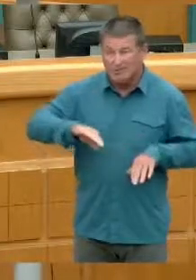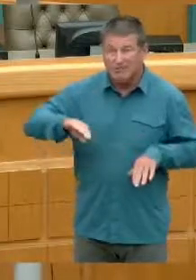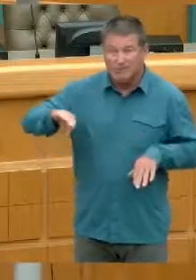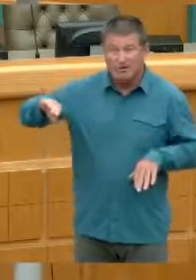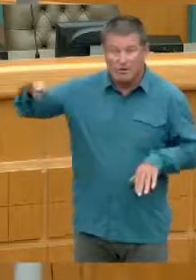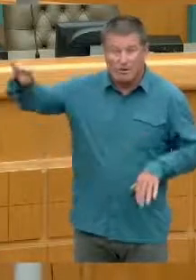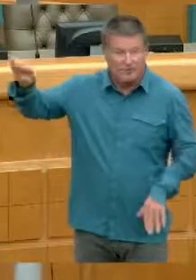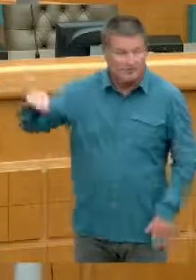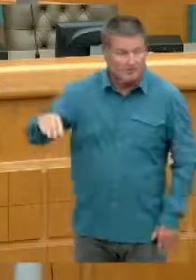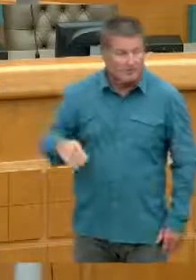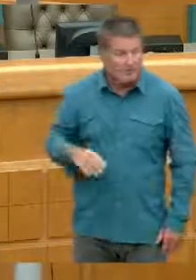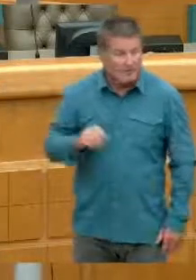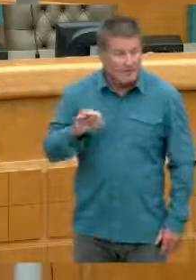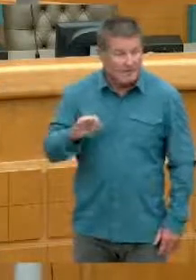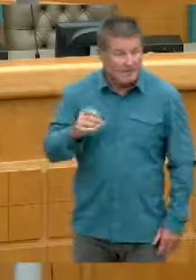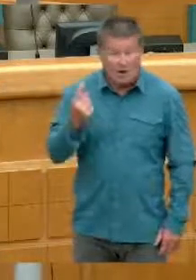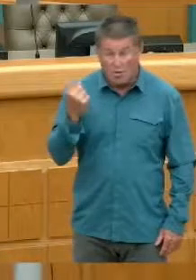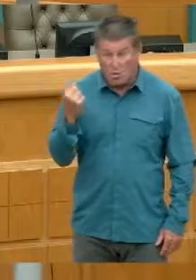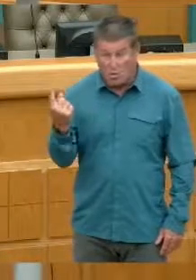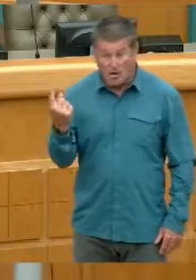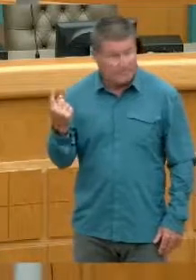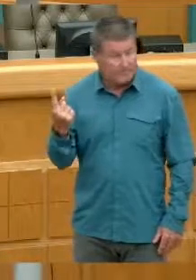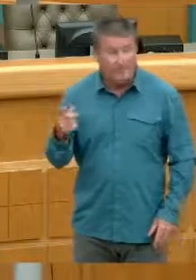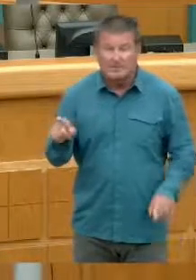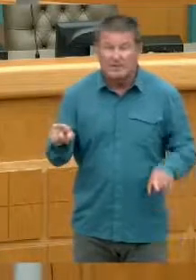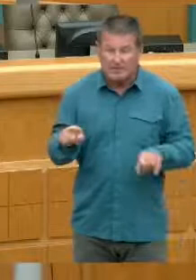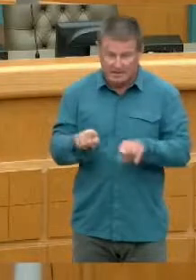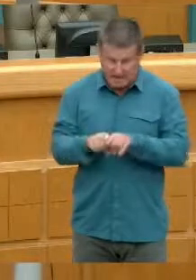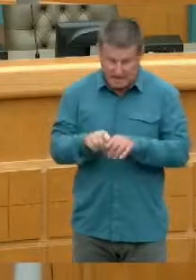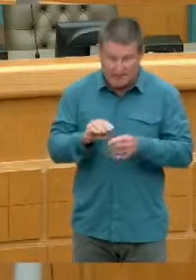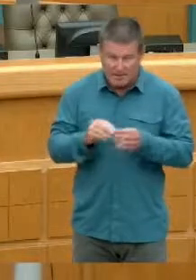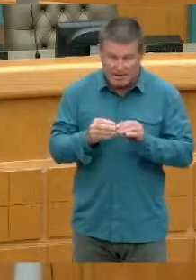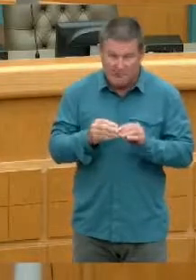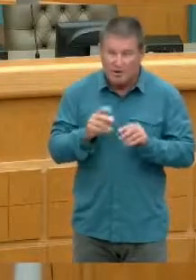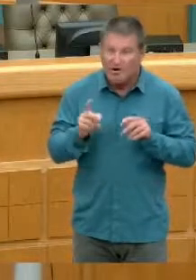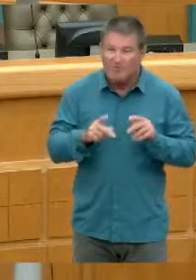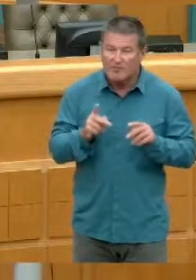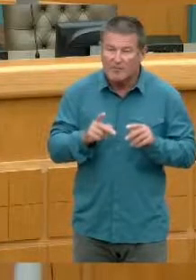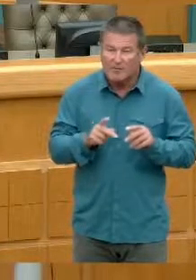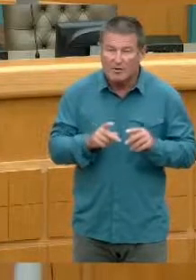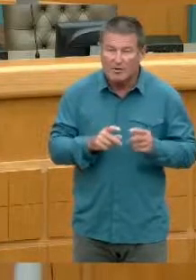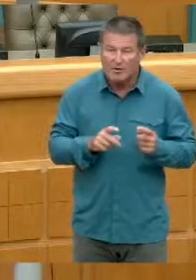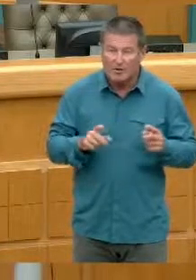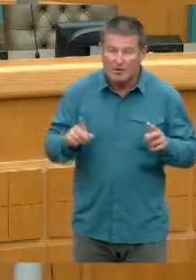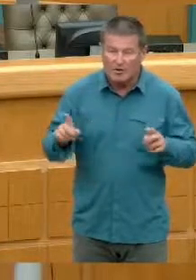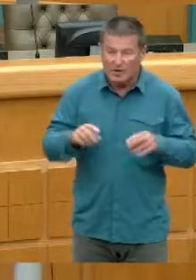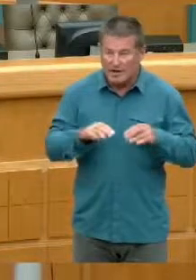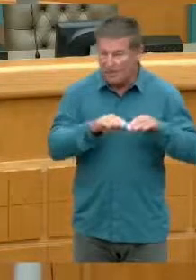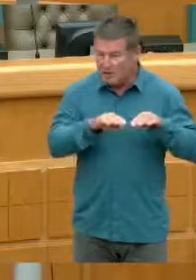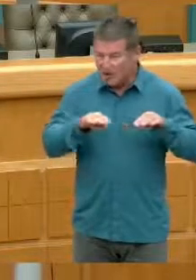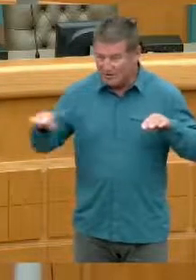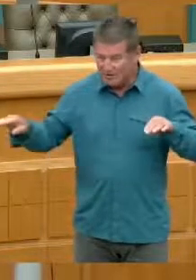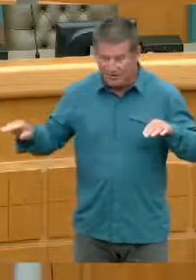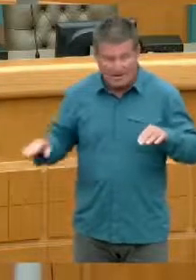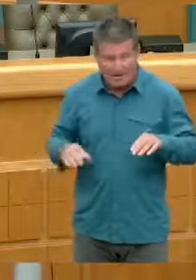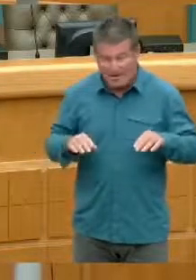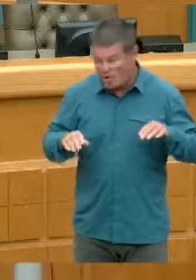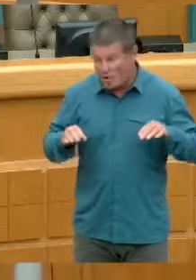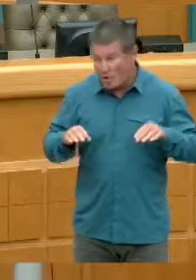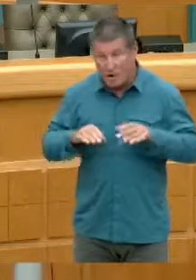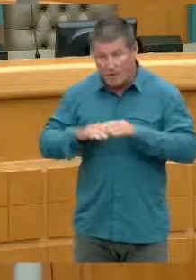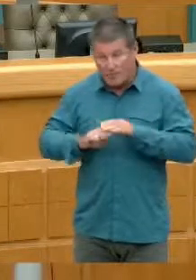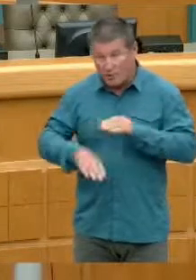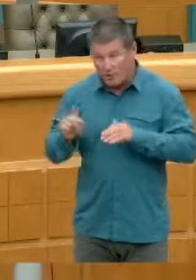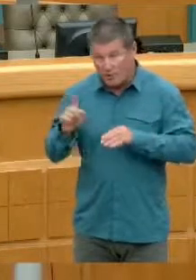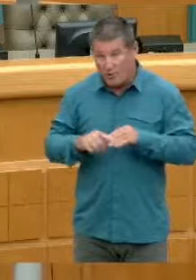rate, if it's at 1, we have the same number of people infected constantly through time. If you go below 1, then we